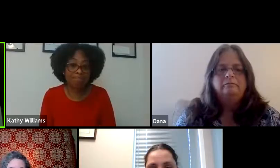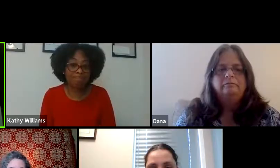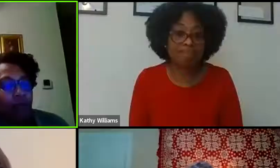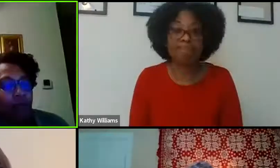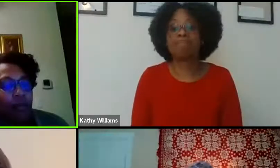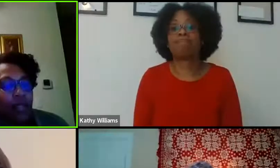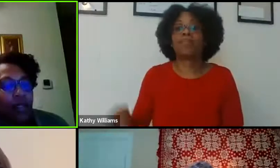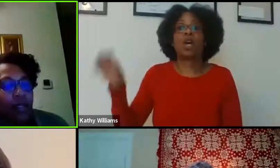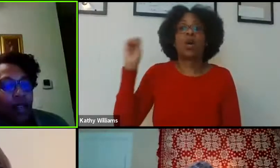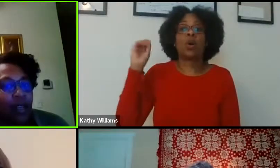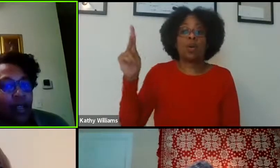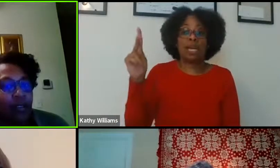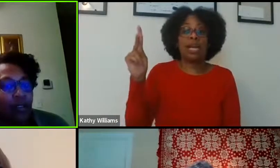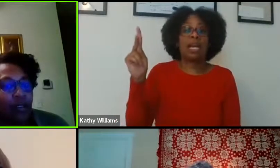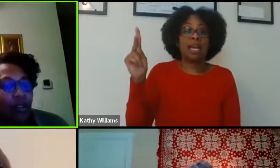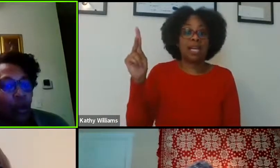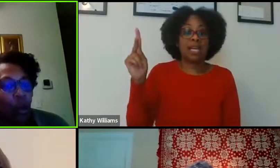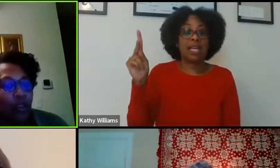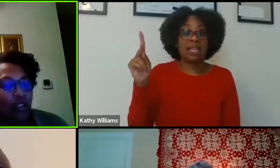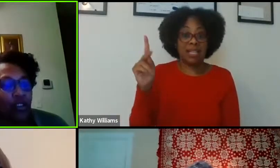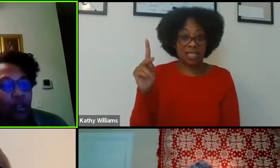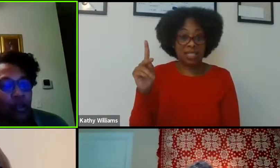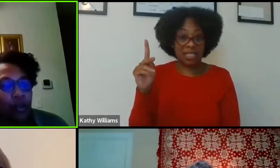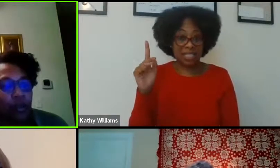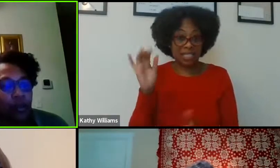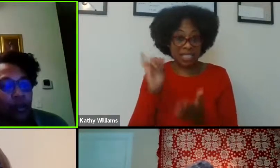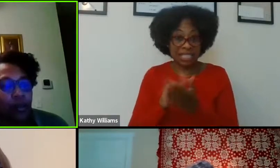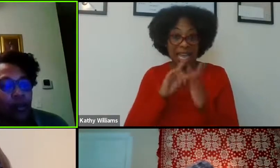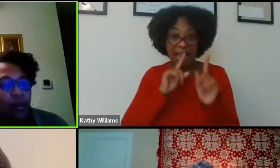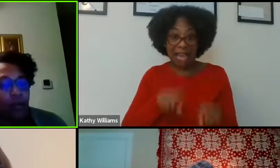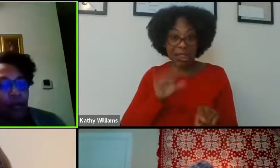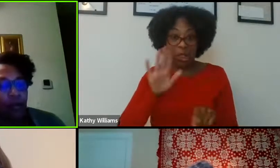Okay. Does that answer your question?